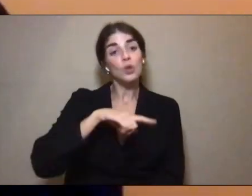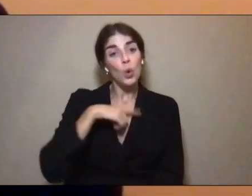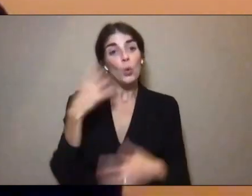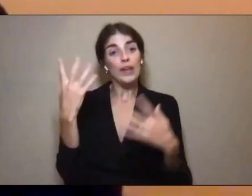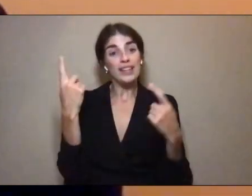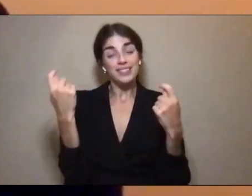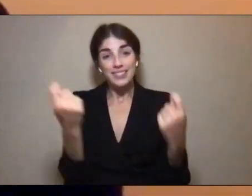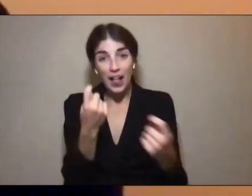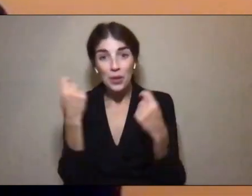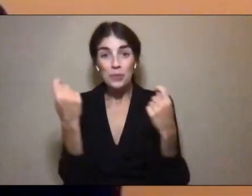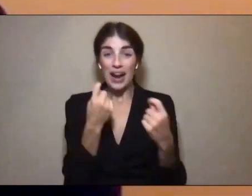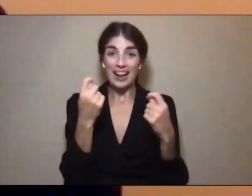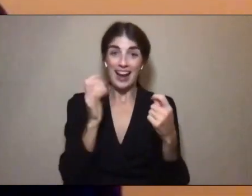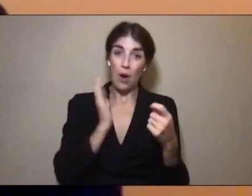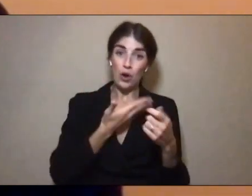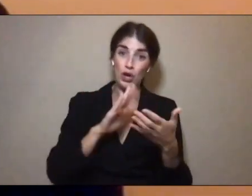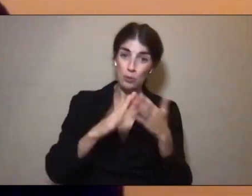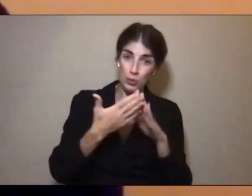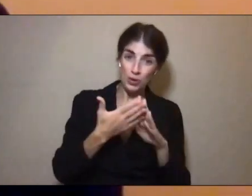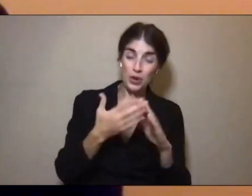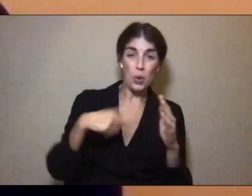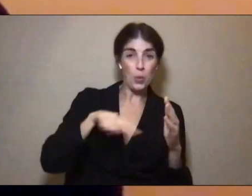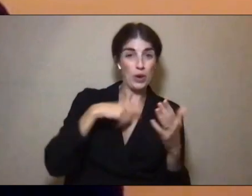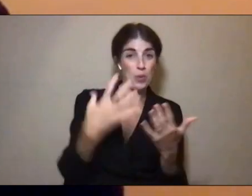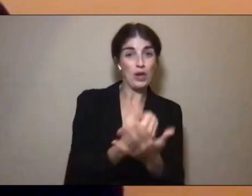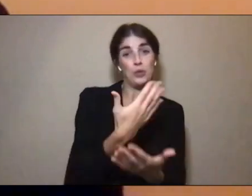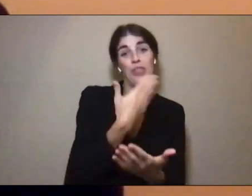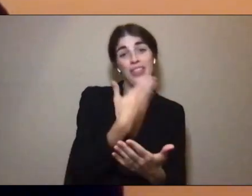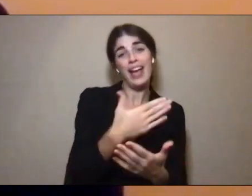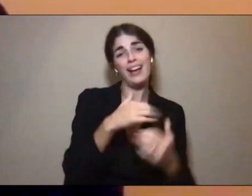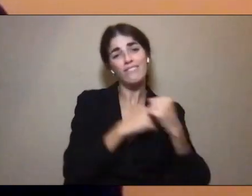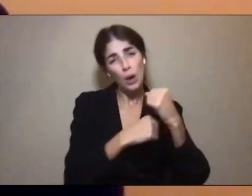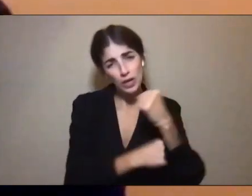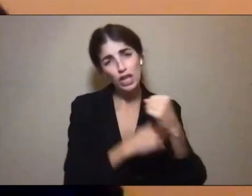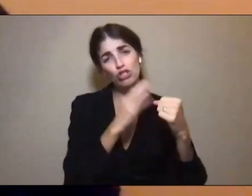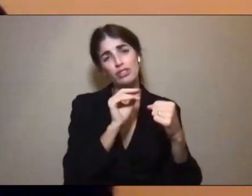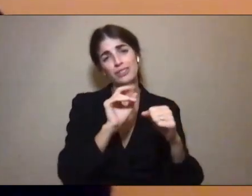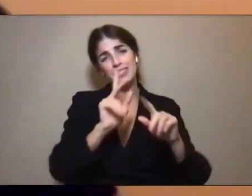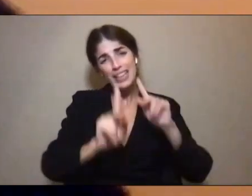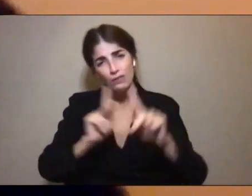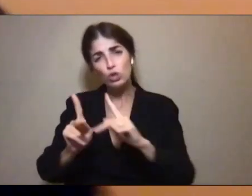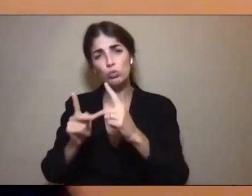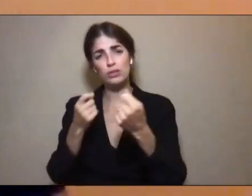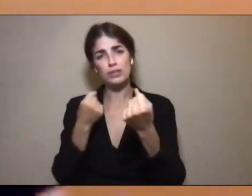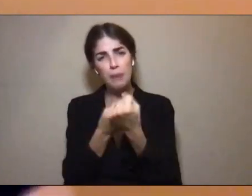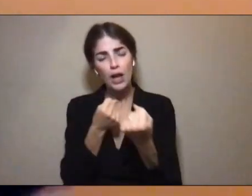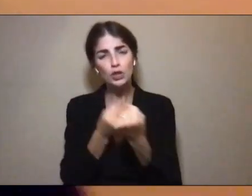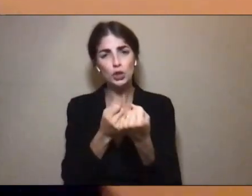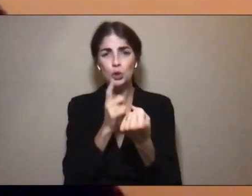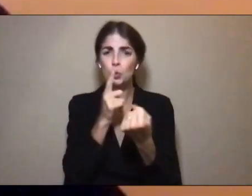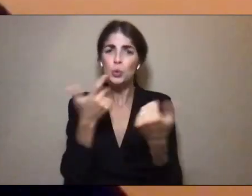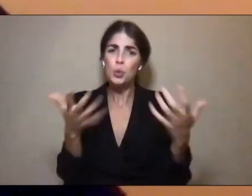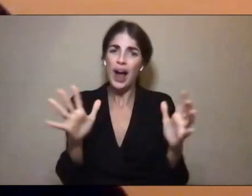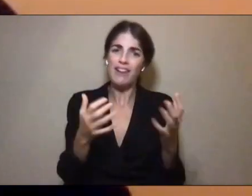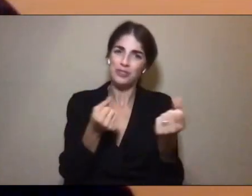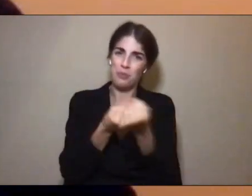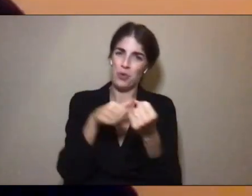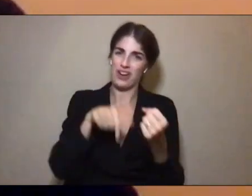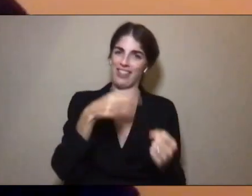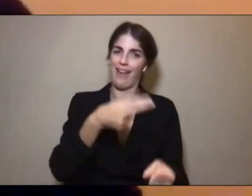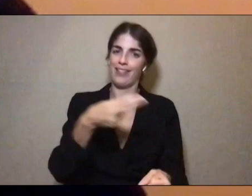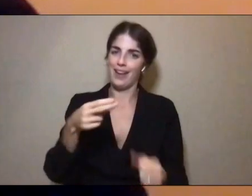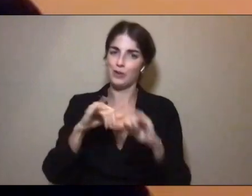of the community, we want to thank the foundations, individuals, and sponsors who have supported the Helen Hayes Awards.